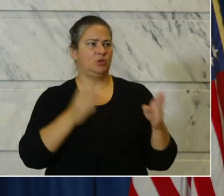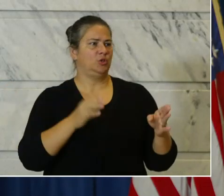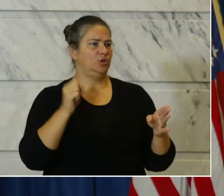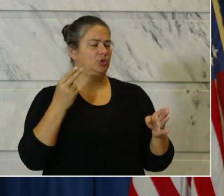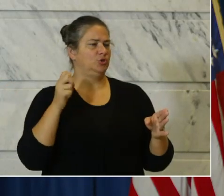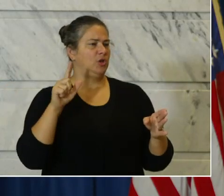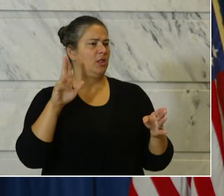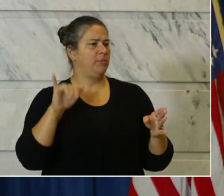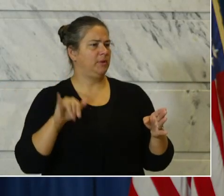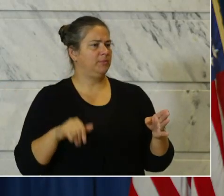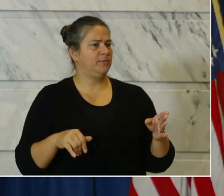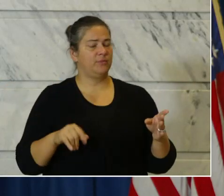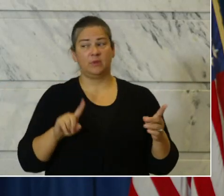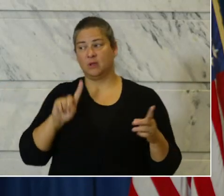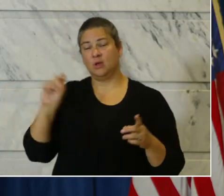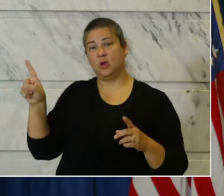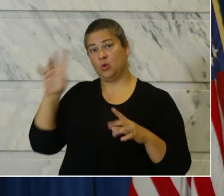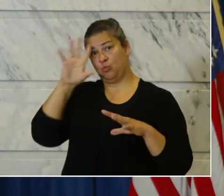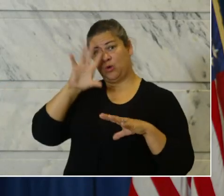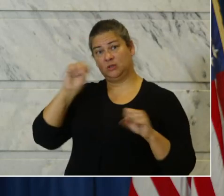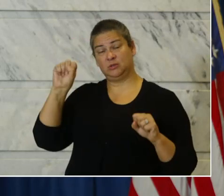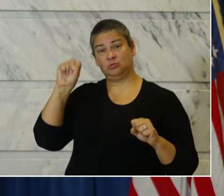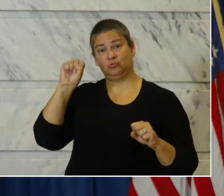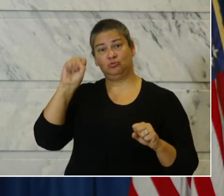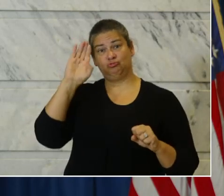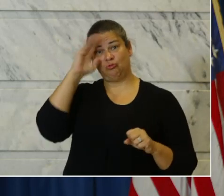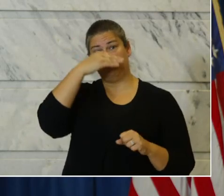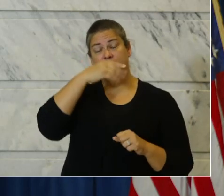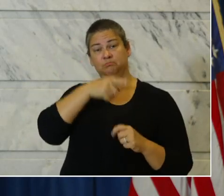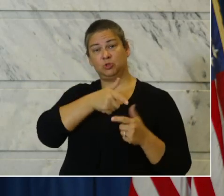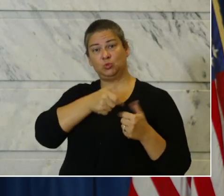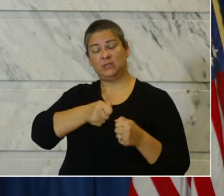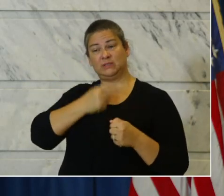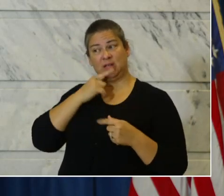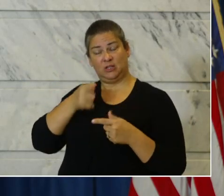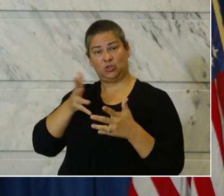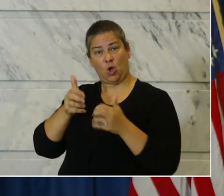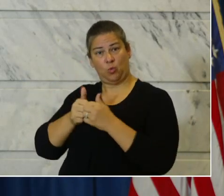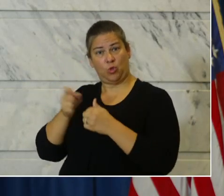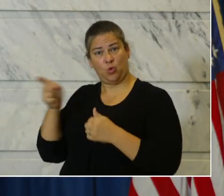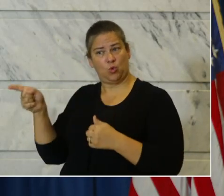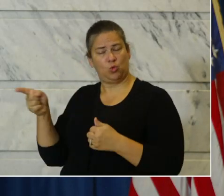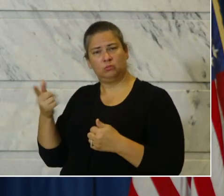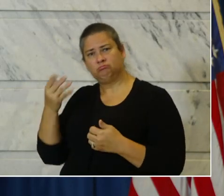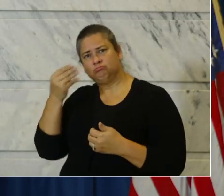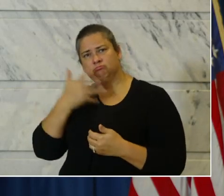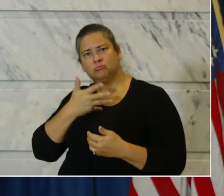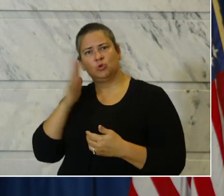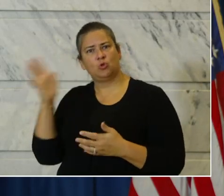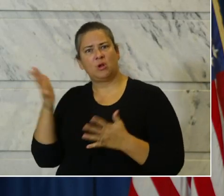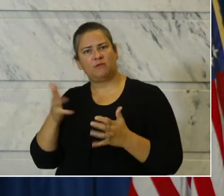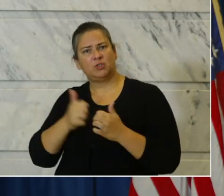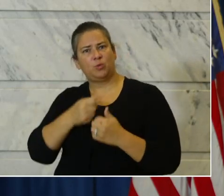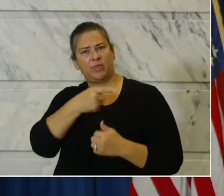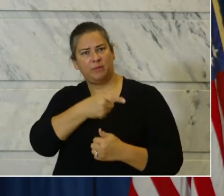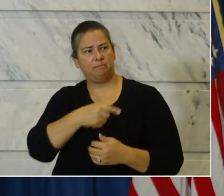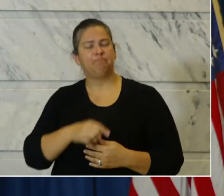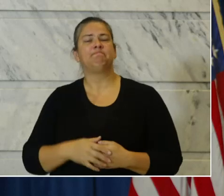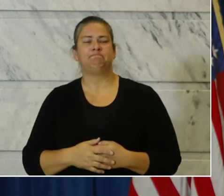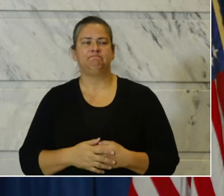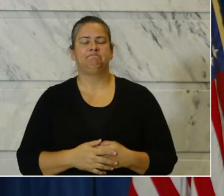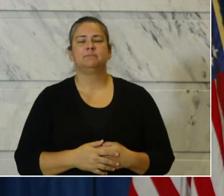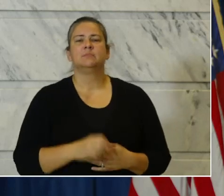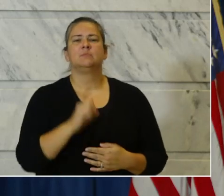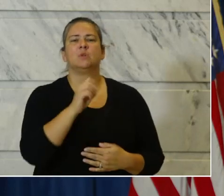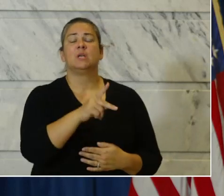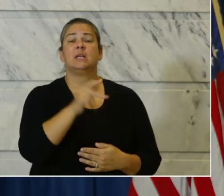you. President Trump tweeted and said that he spoke with you. Can you give us some insights on your conversation with him? Right. So last